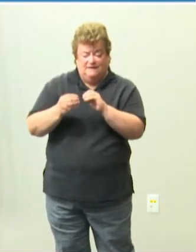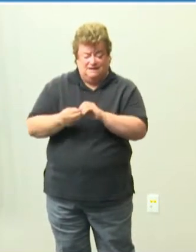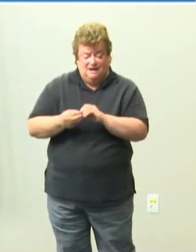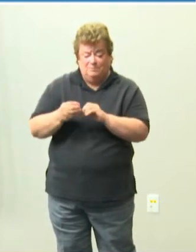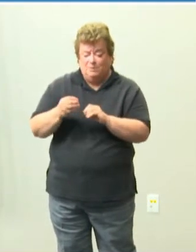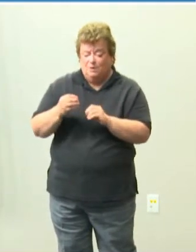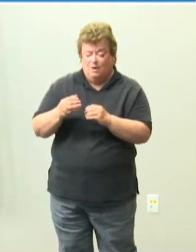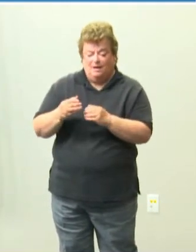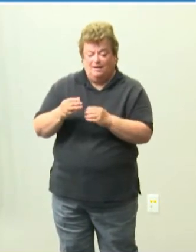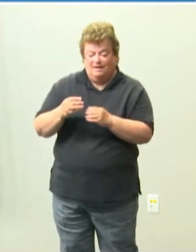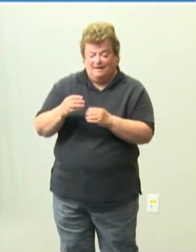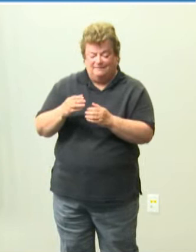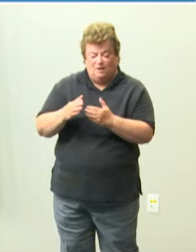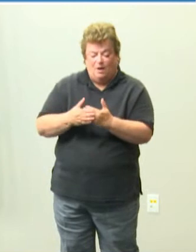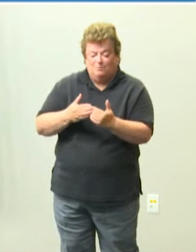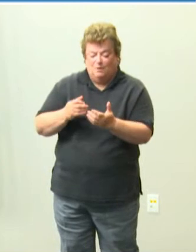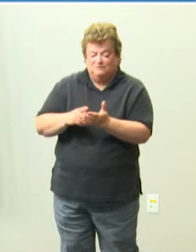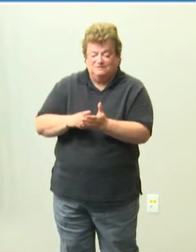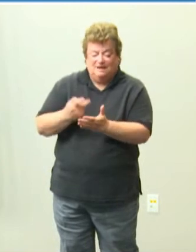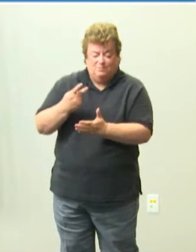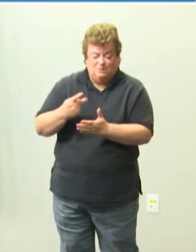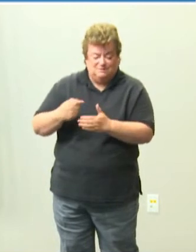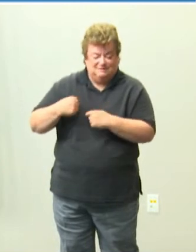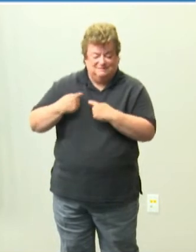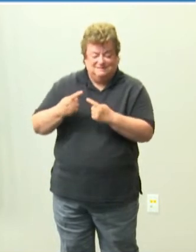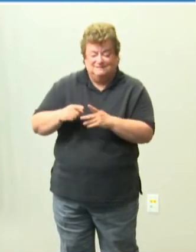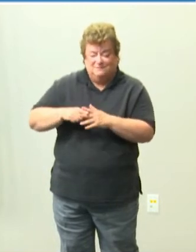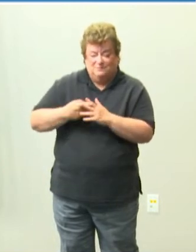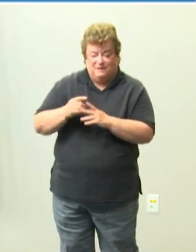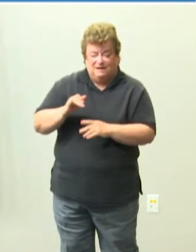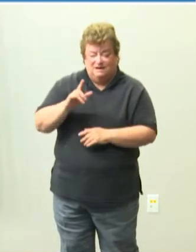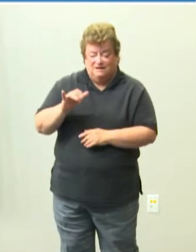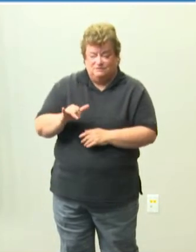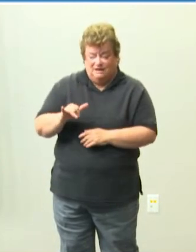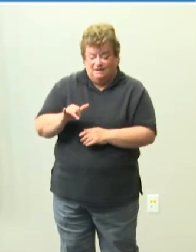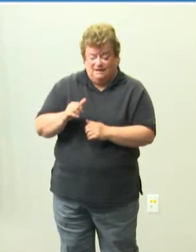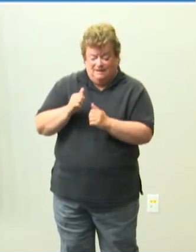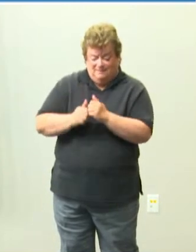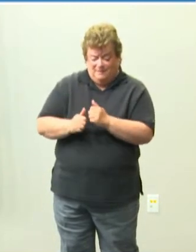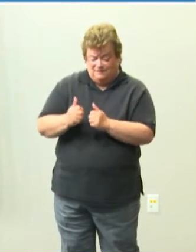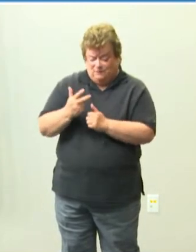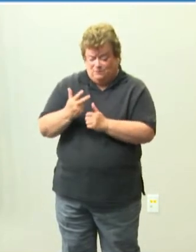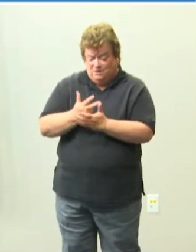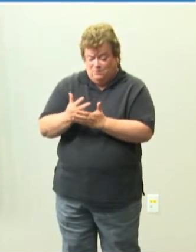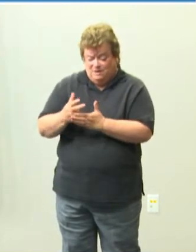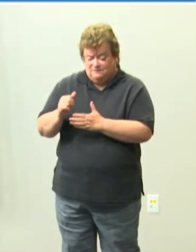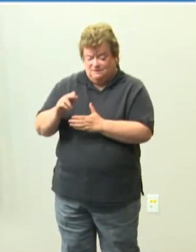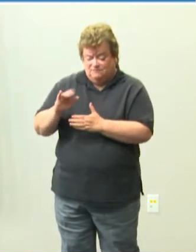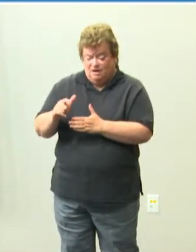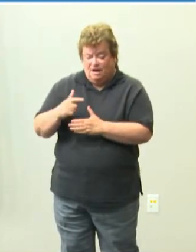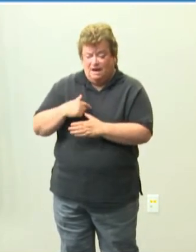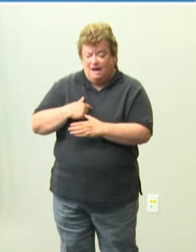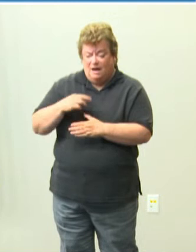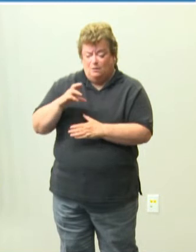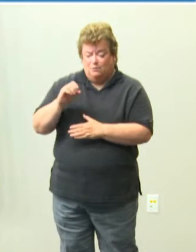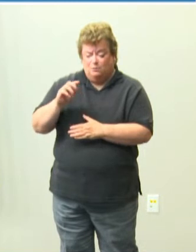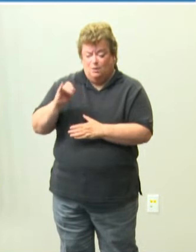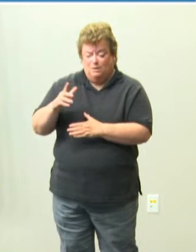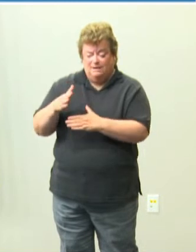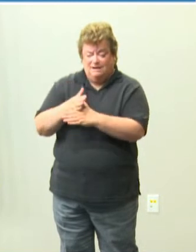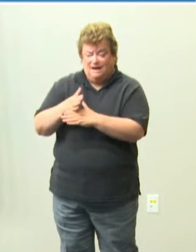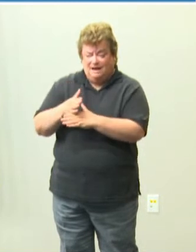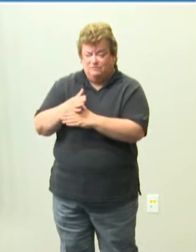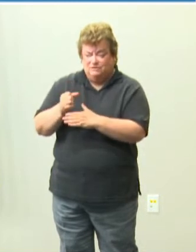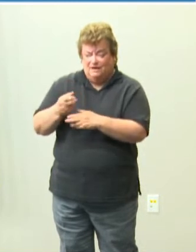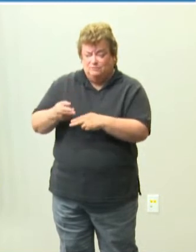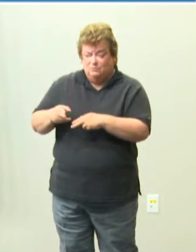nearly doubled since the beginning of July. Over the first 3 weeks of August, our 7-day rolling average of new daily cases